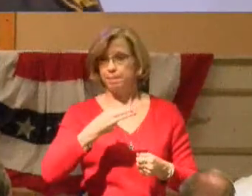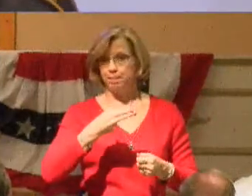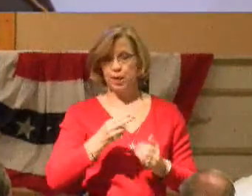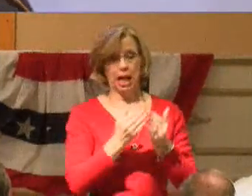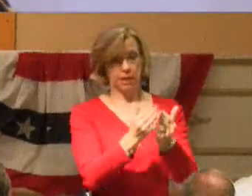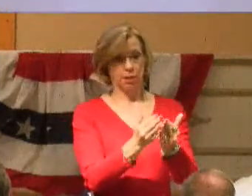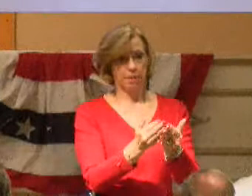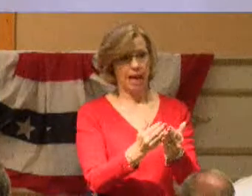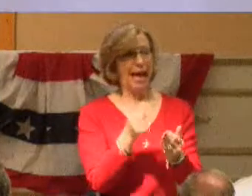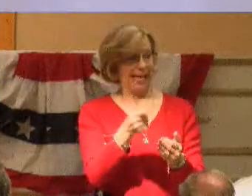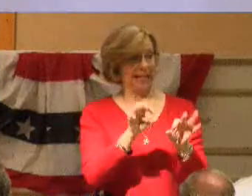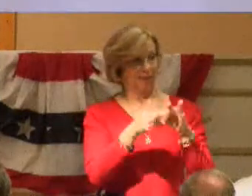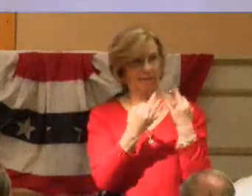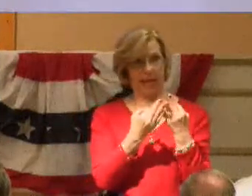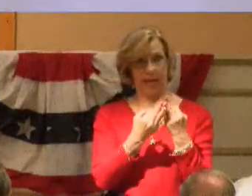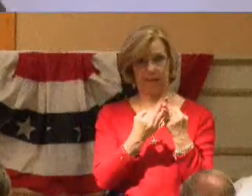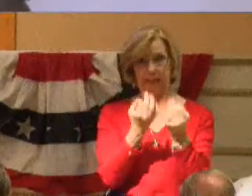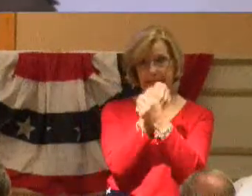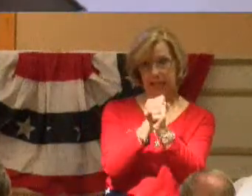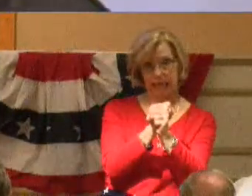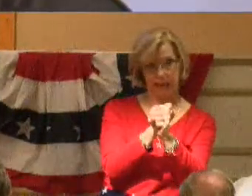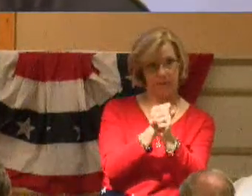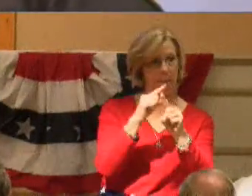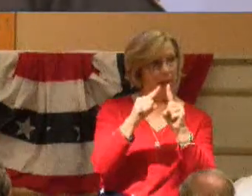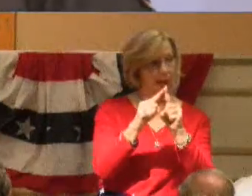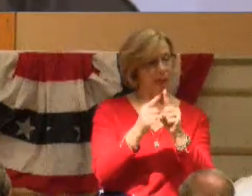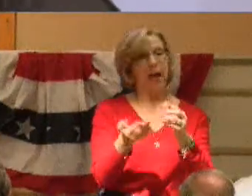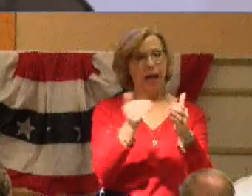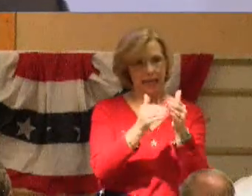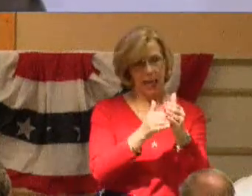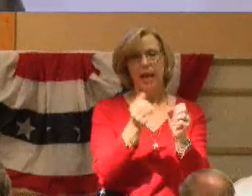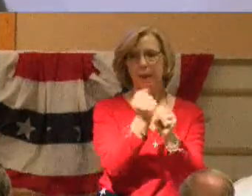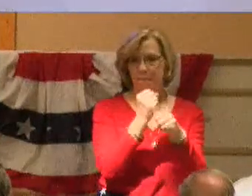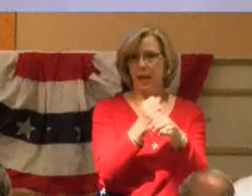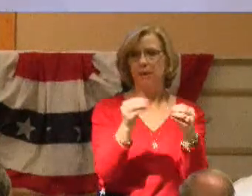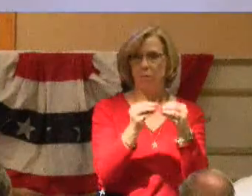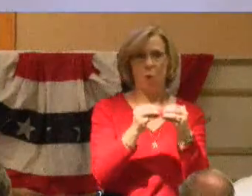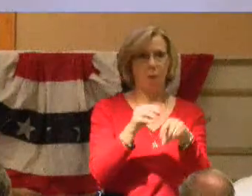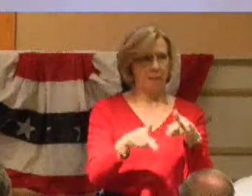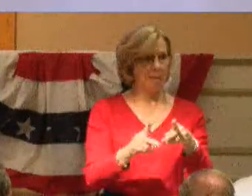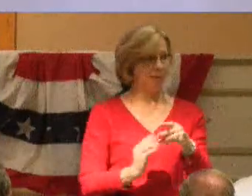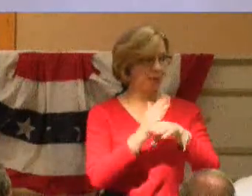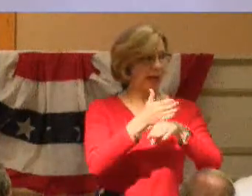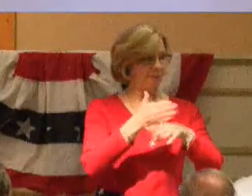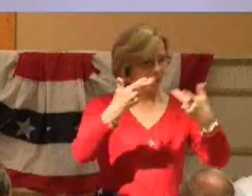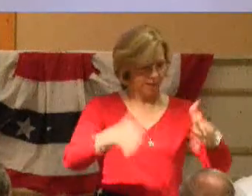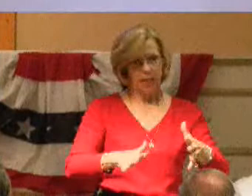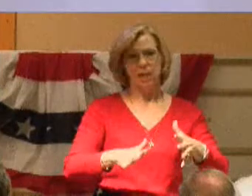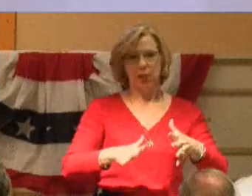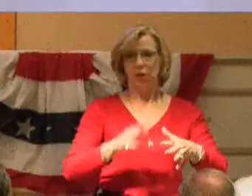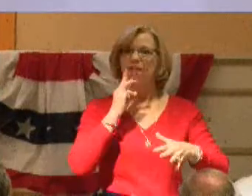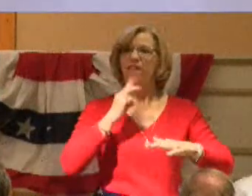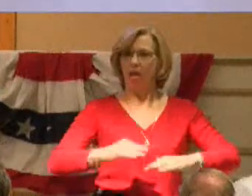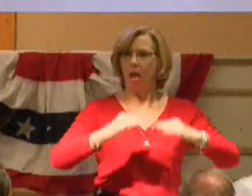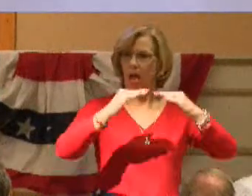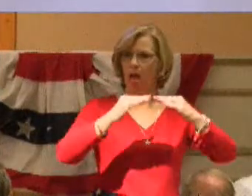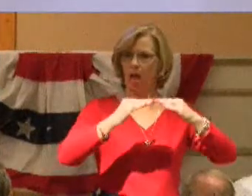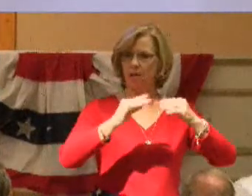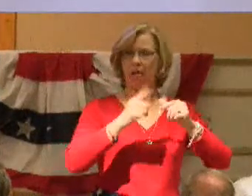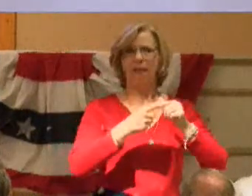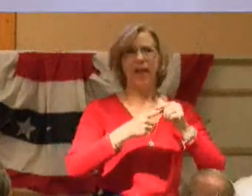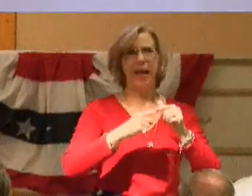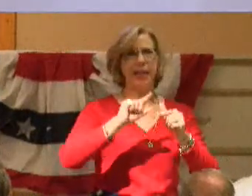and his family, they began to repopulate the earth after the flood. Then we get to Genesis chapter